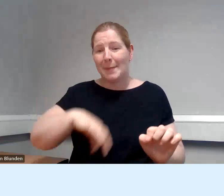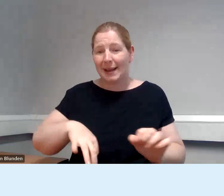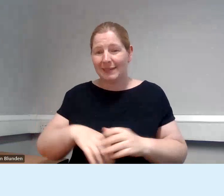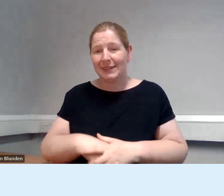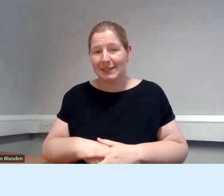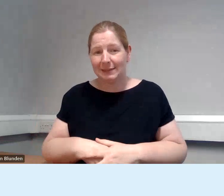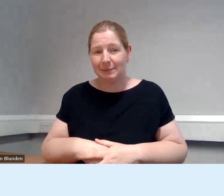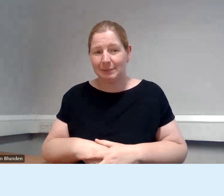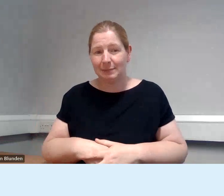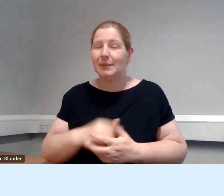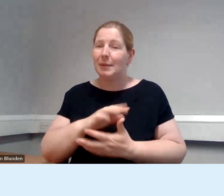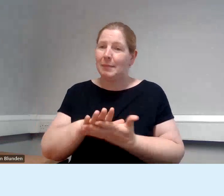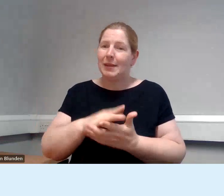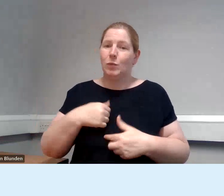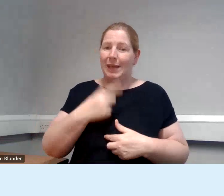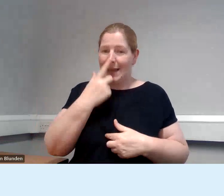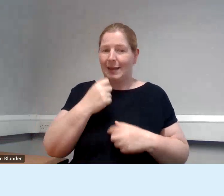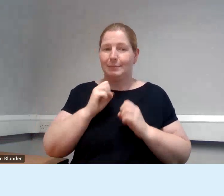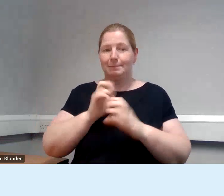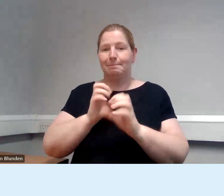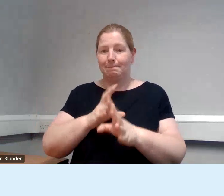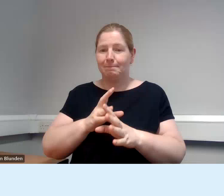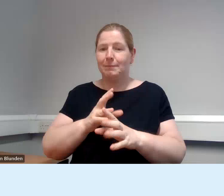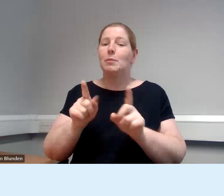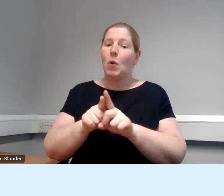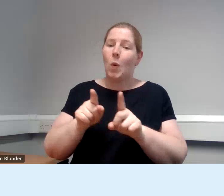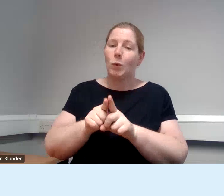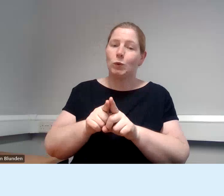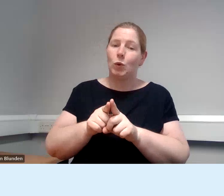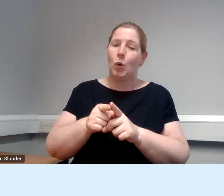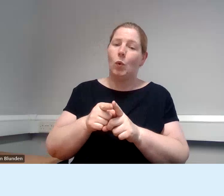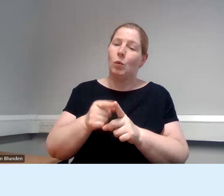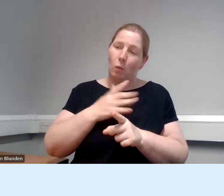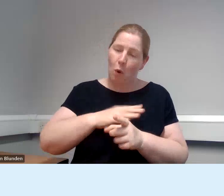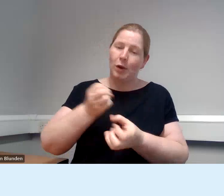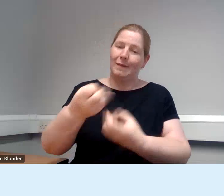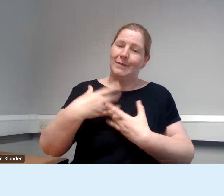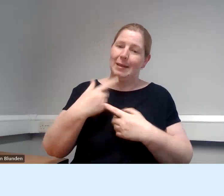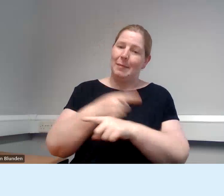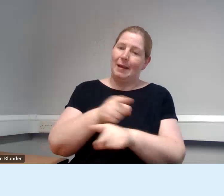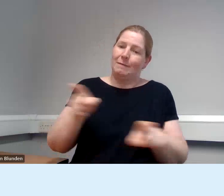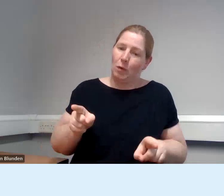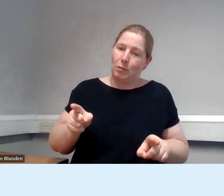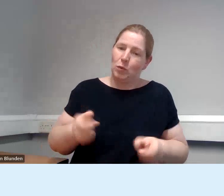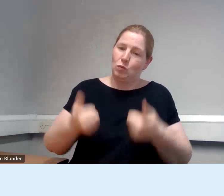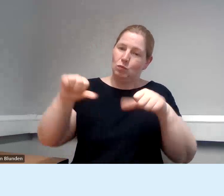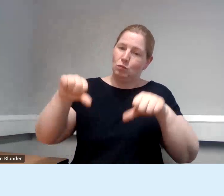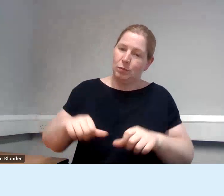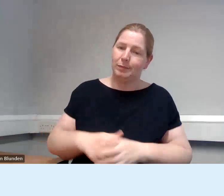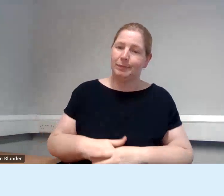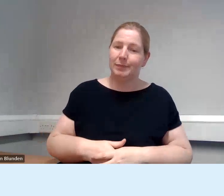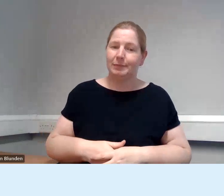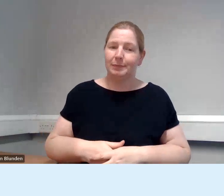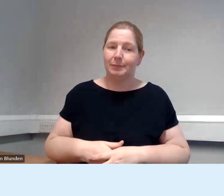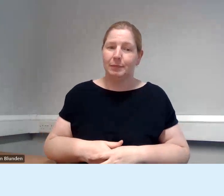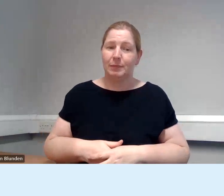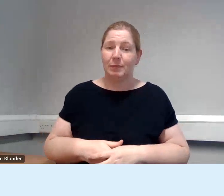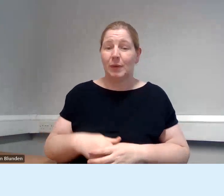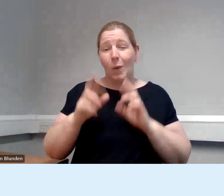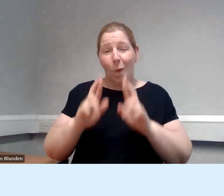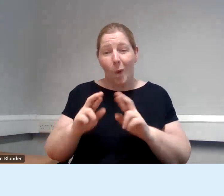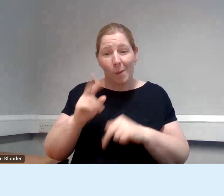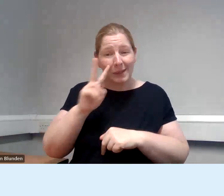you what's going on, tell you about new stuff, but also get feedback from you as well, which is really important. And we hope to see you in the